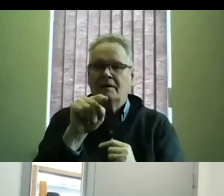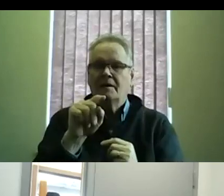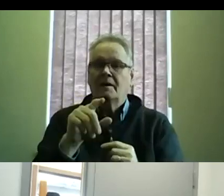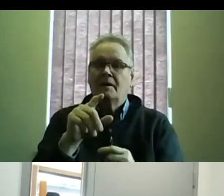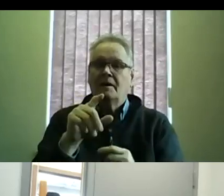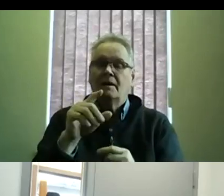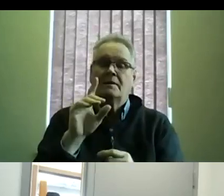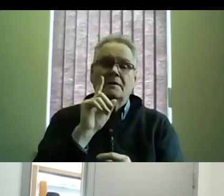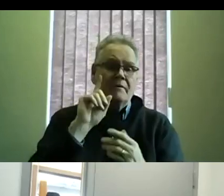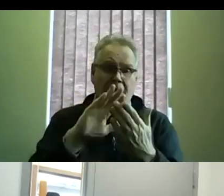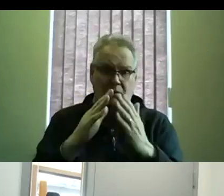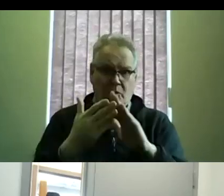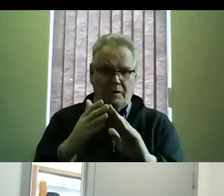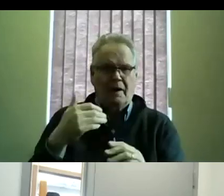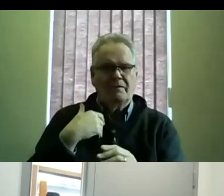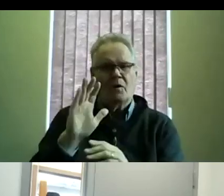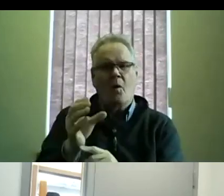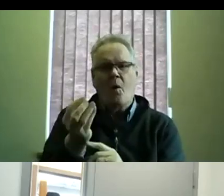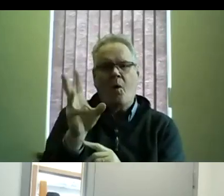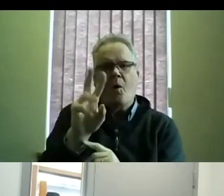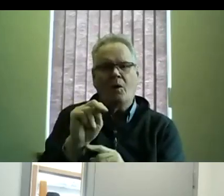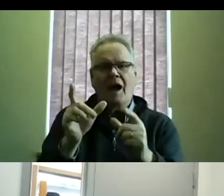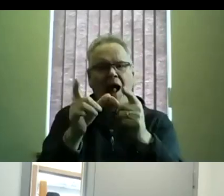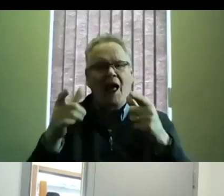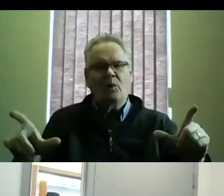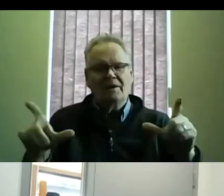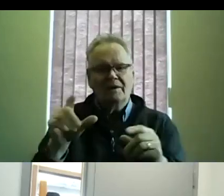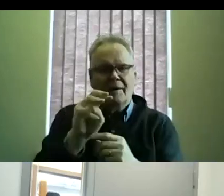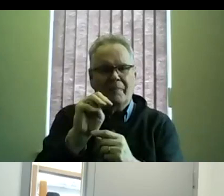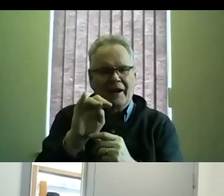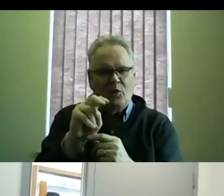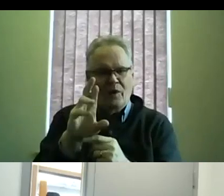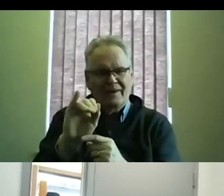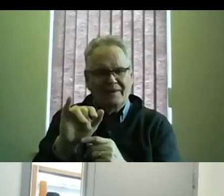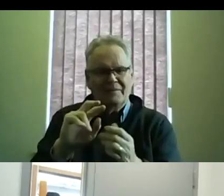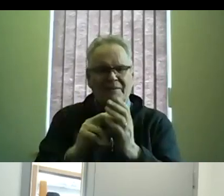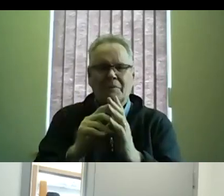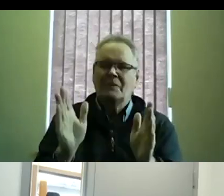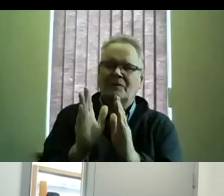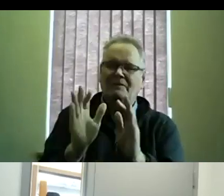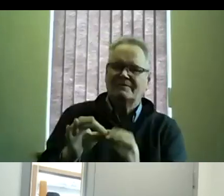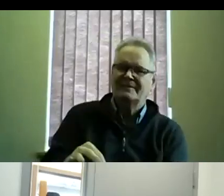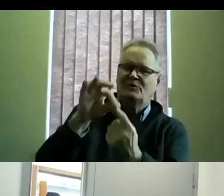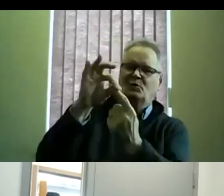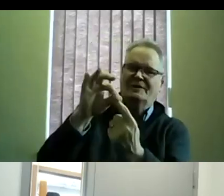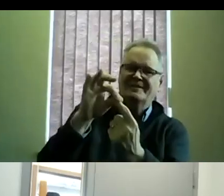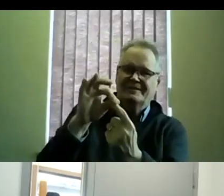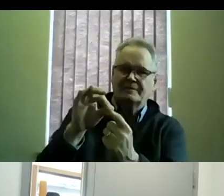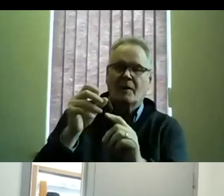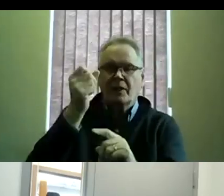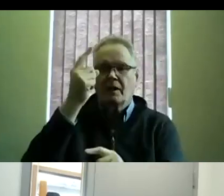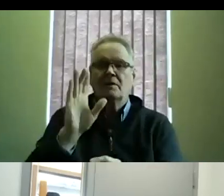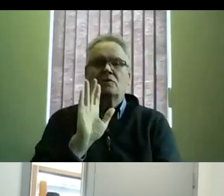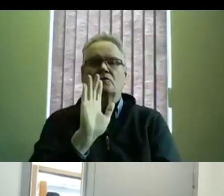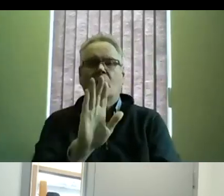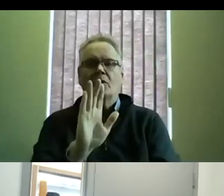Okay, so apologize about the interruption. So the deaf community have their own language, their own linguistics,